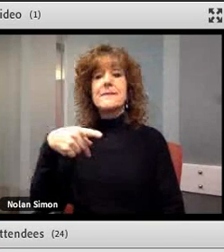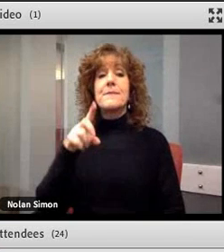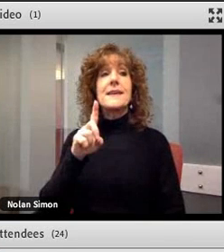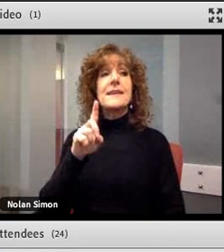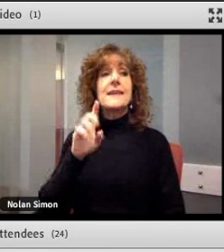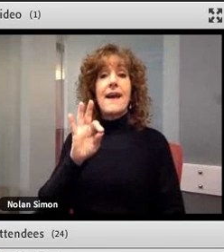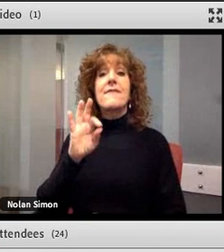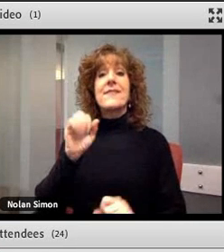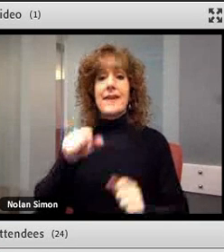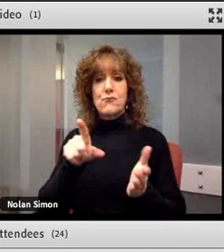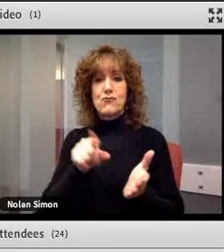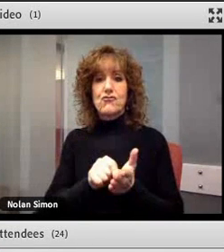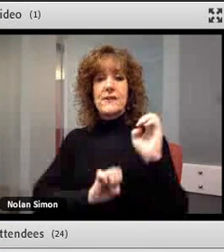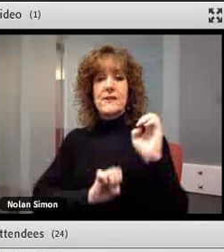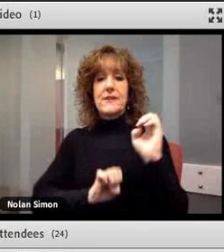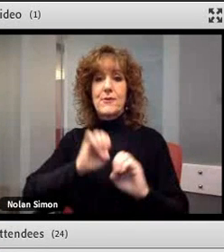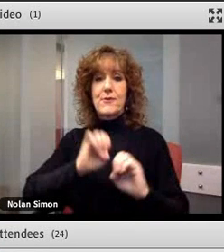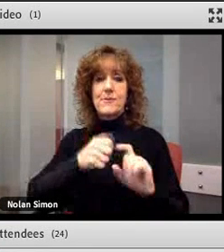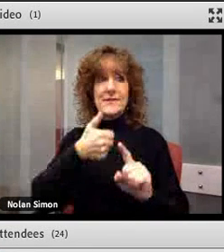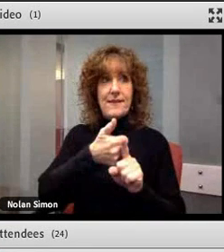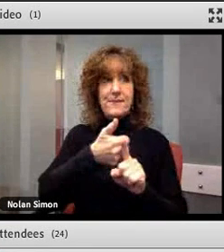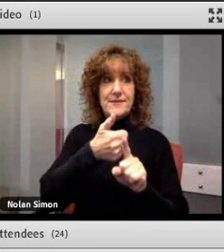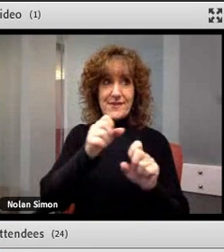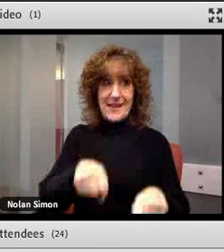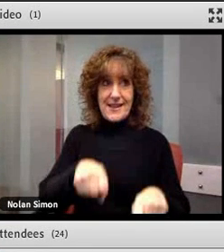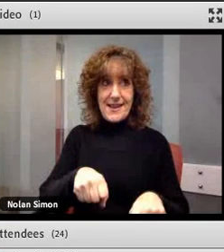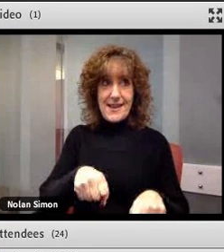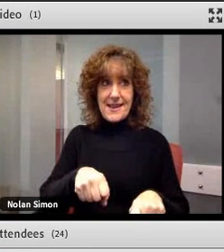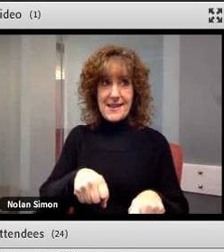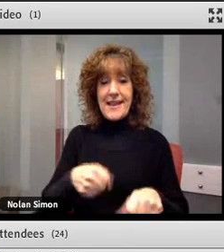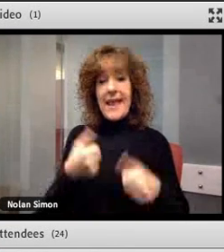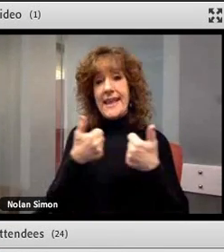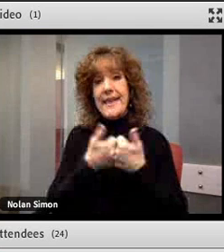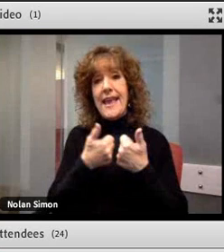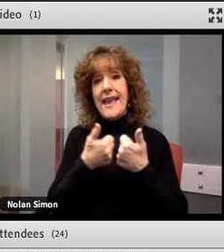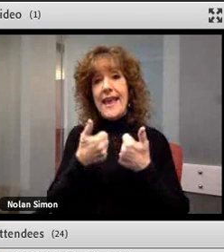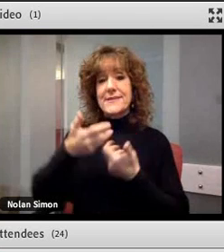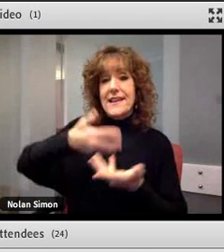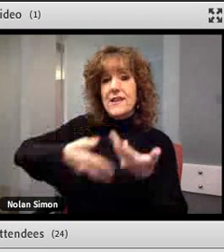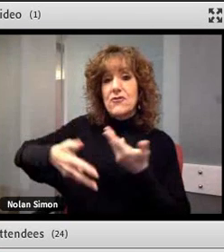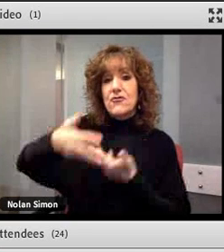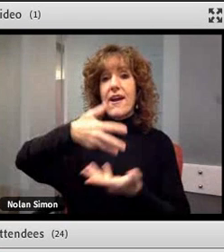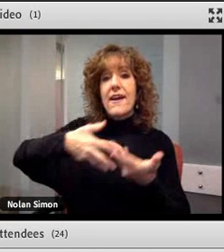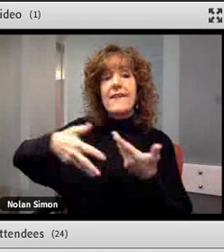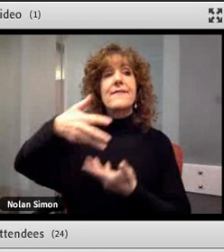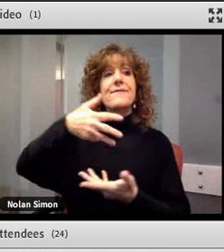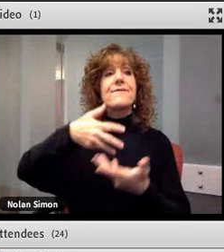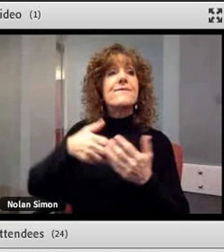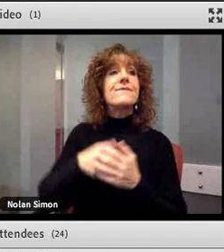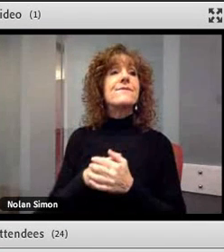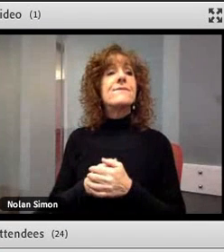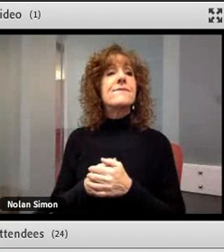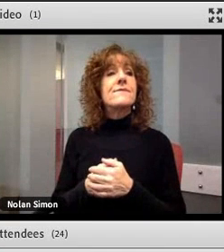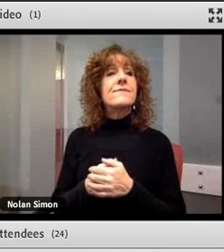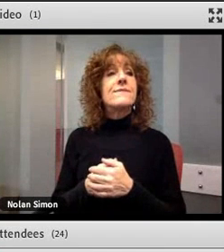experiments can be printed. Okay, the games are interactive, and